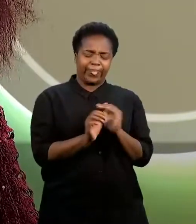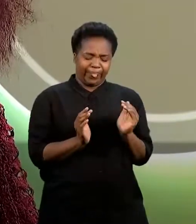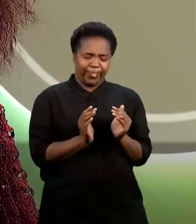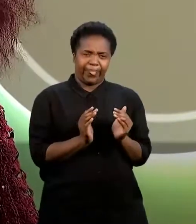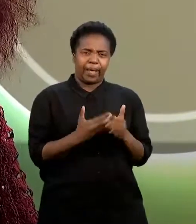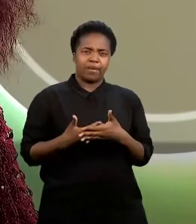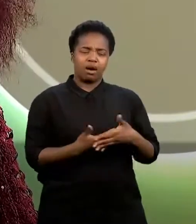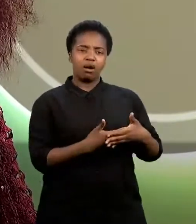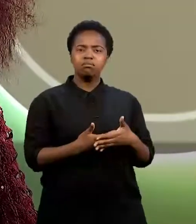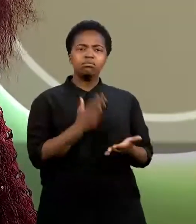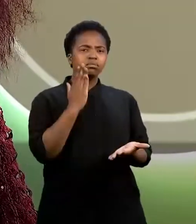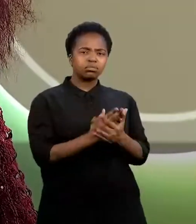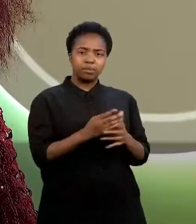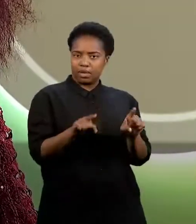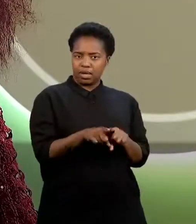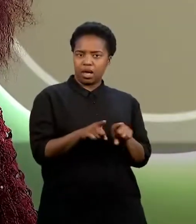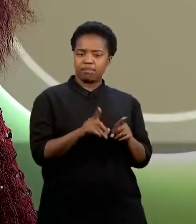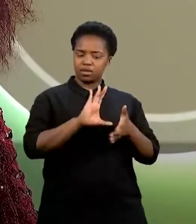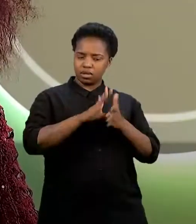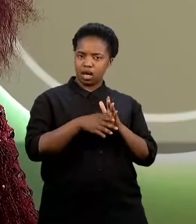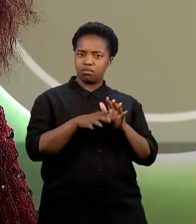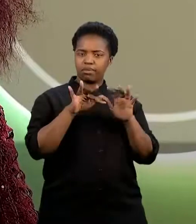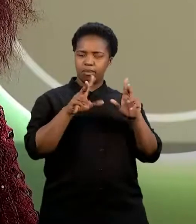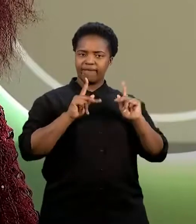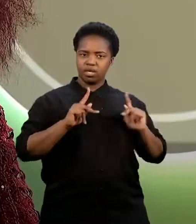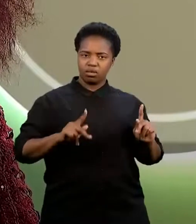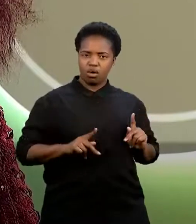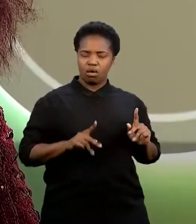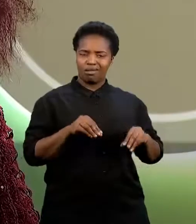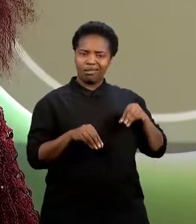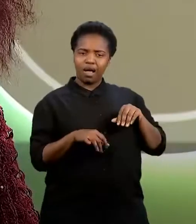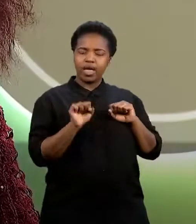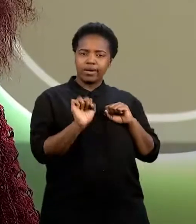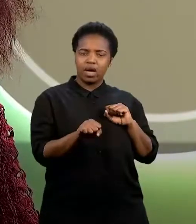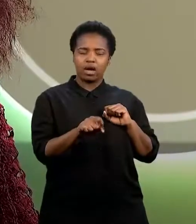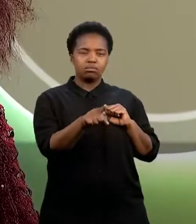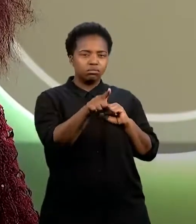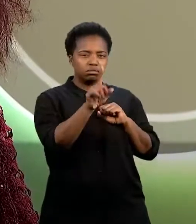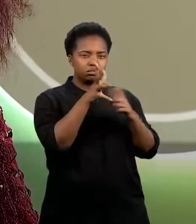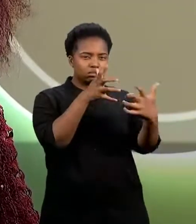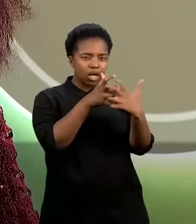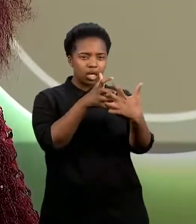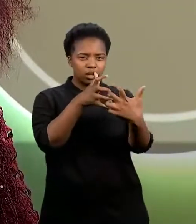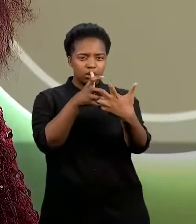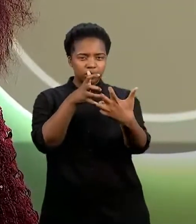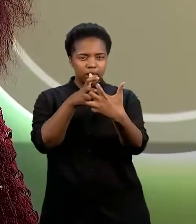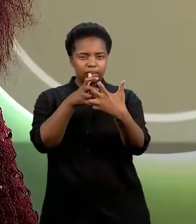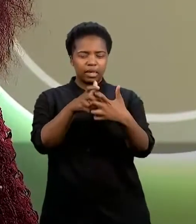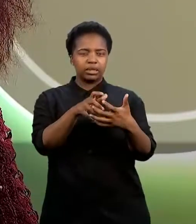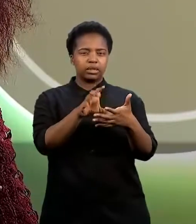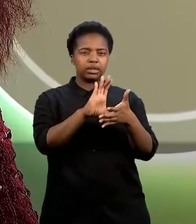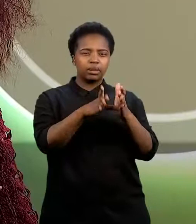babies. So I'm sure like with us as well, they can get to a point whereby they can accommodate and